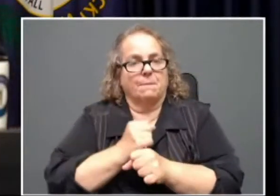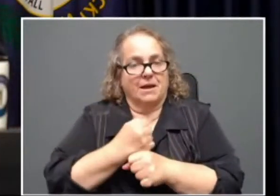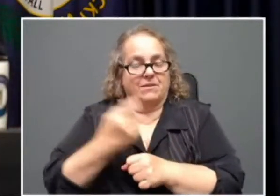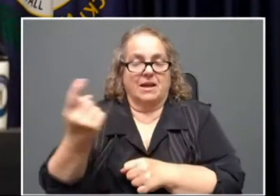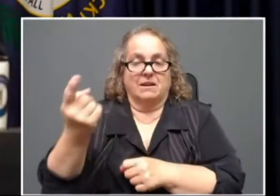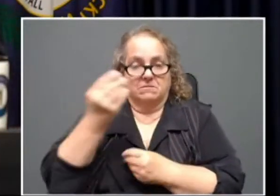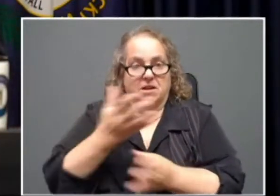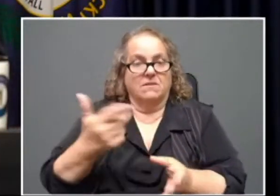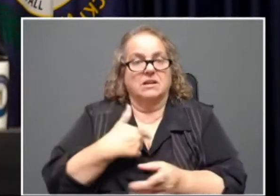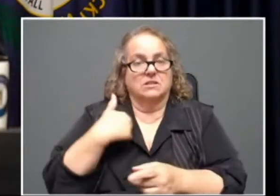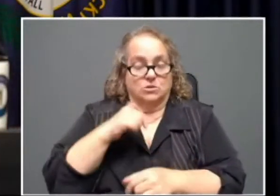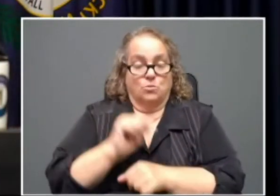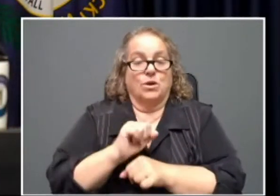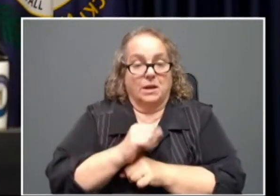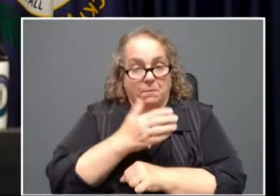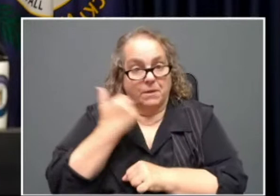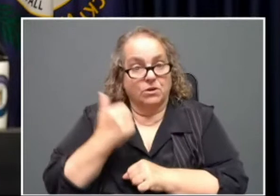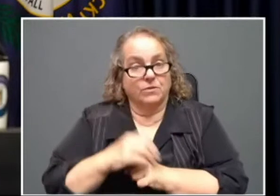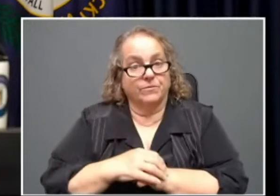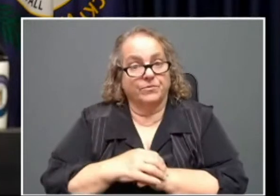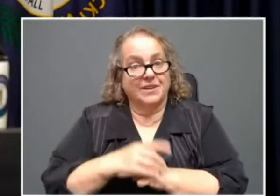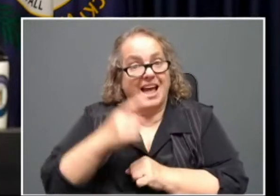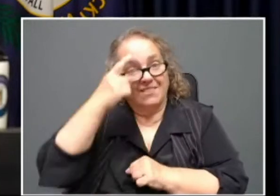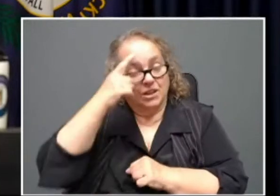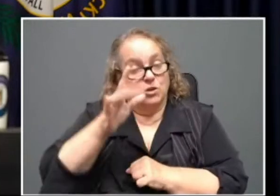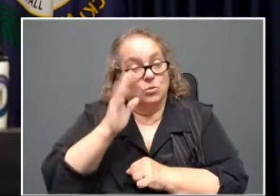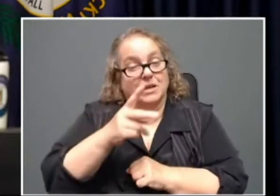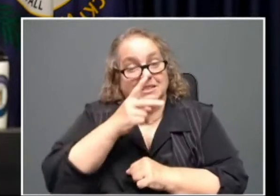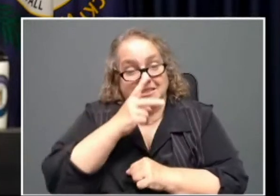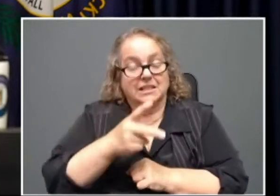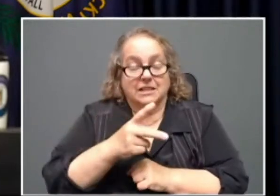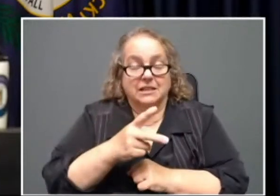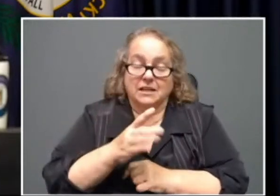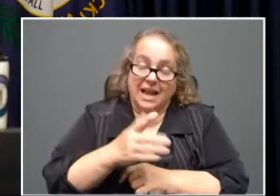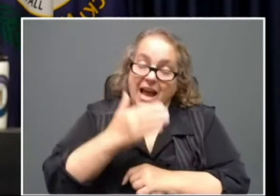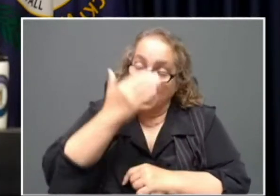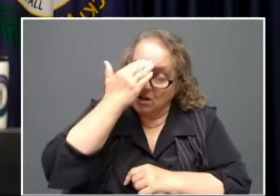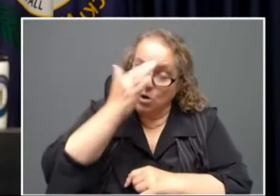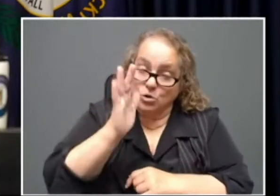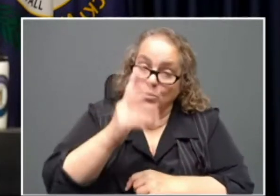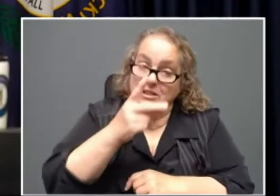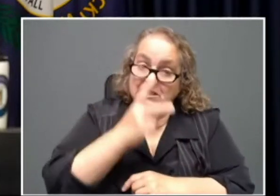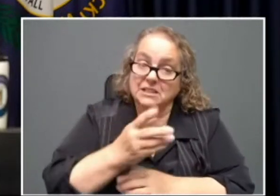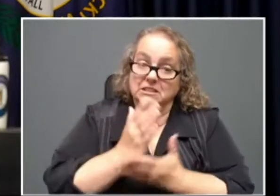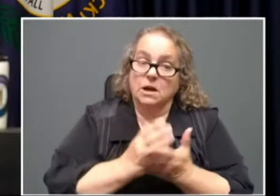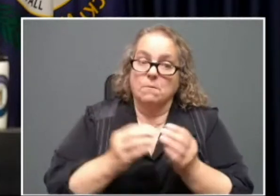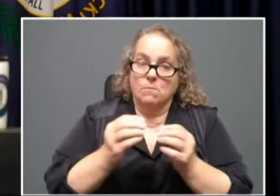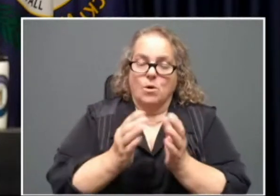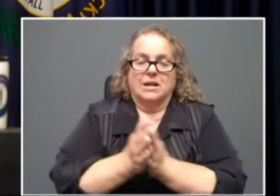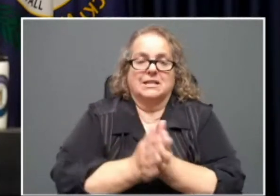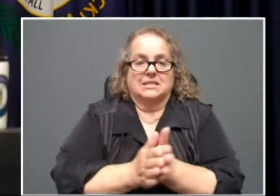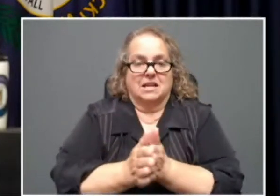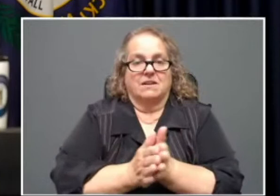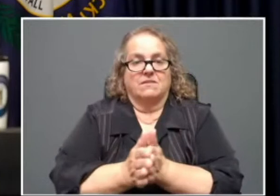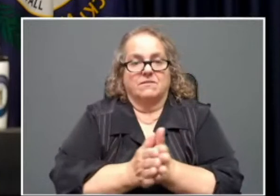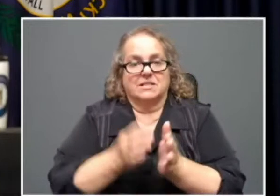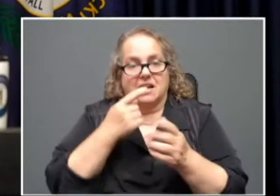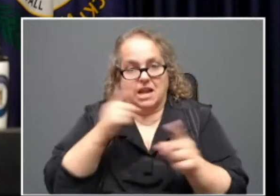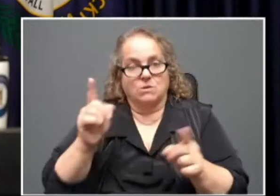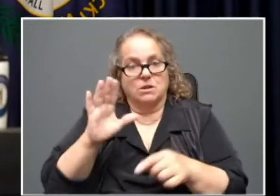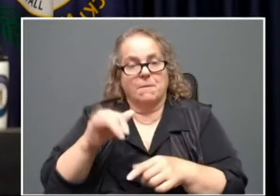working better. I think you're going to see I know you're going to see some more incentives being announced by some of our